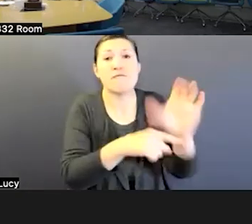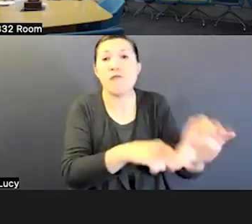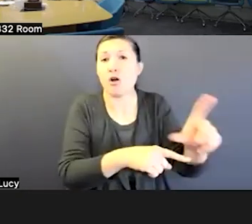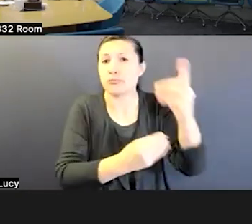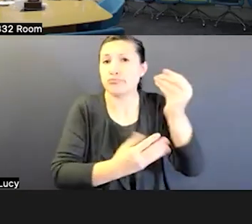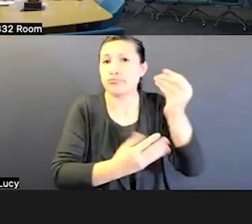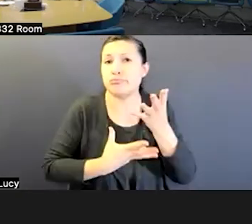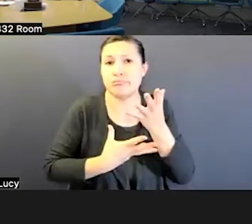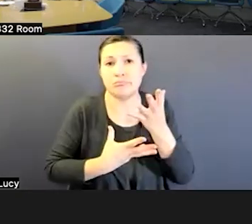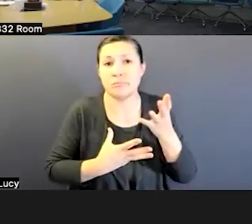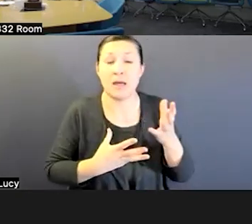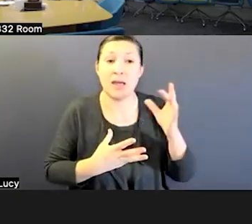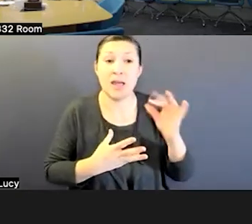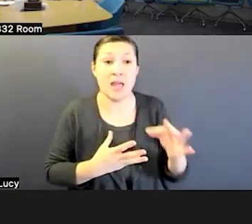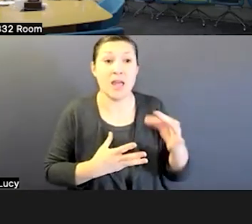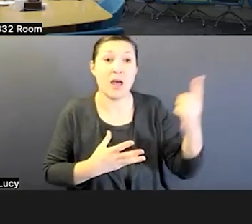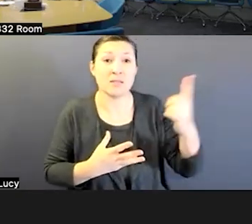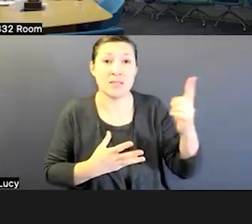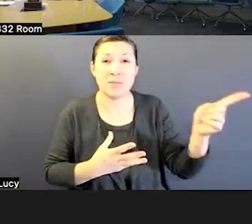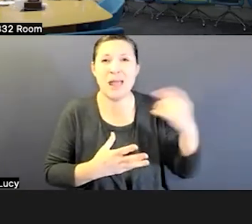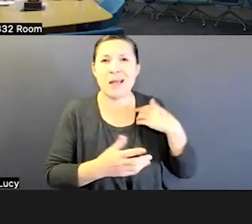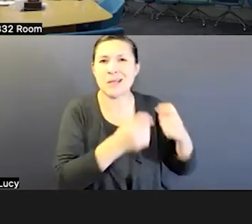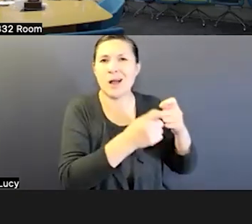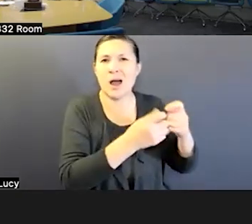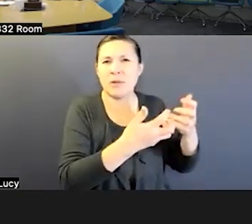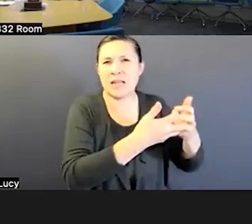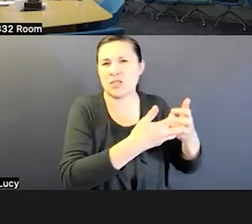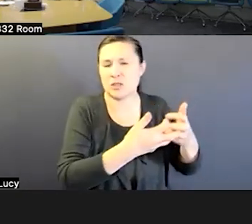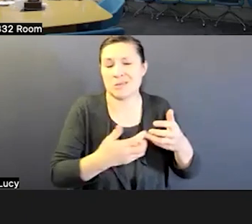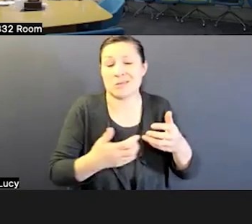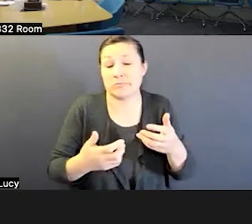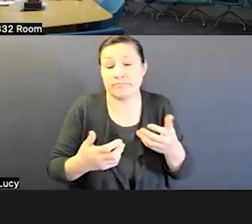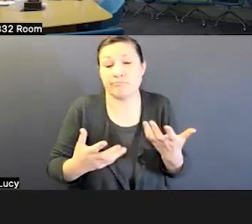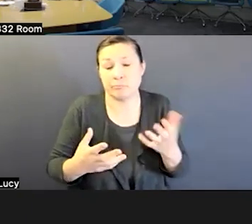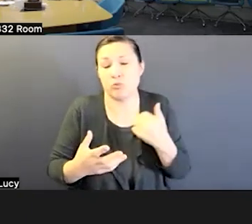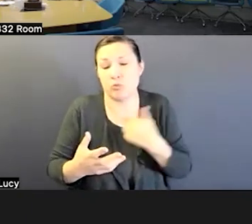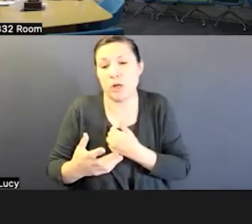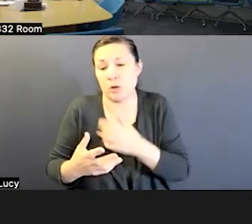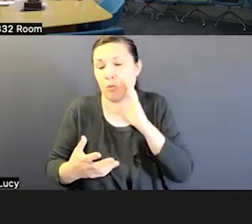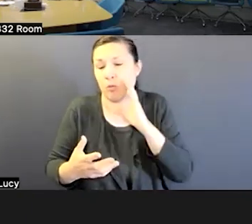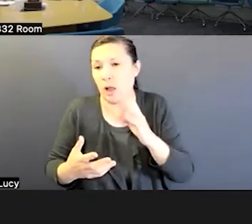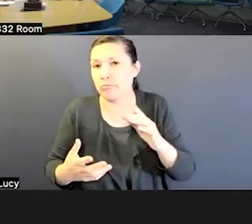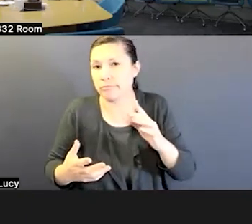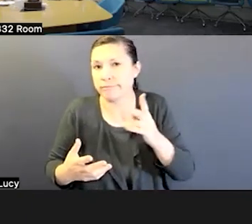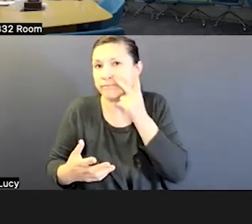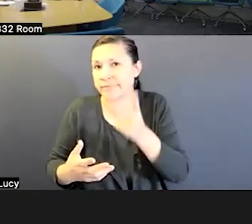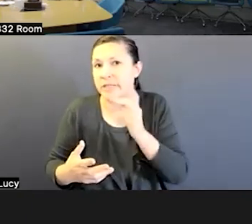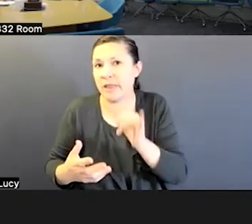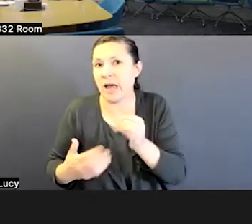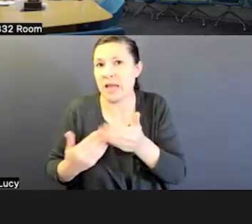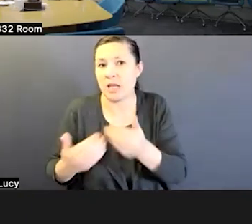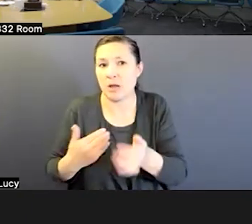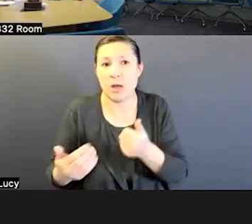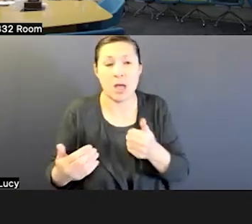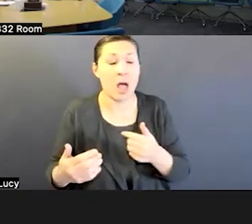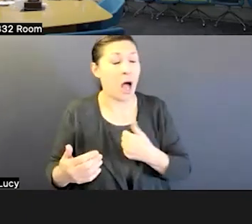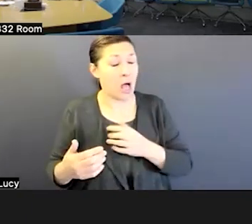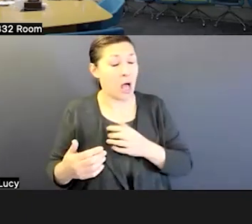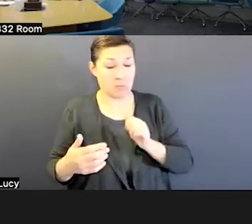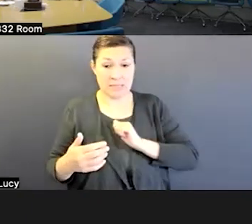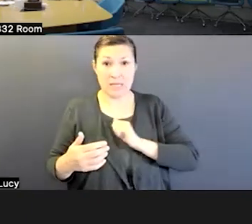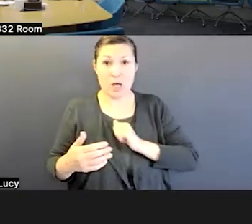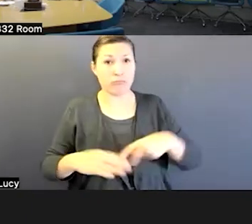has accommodations, we're going to find that out anyway. But I always welcome people. I self-disclose the first day, and I say, if